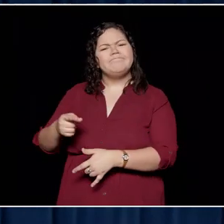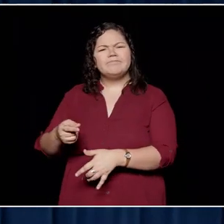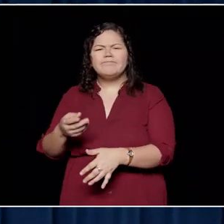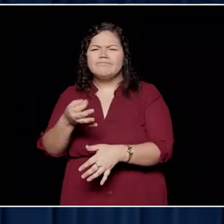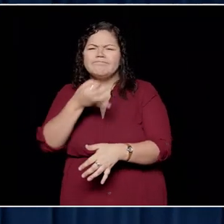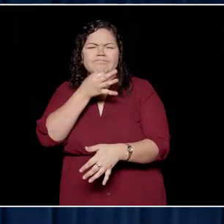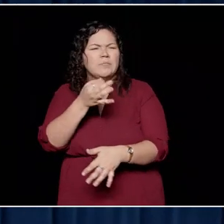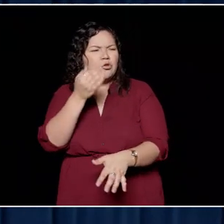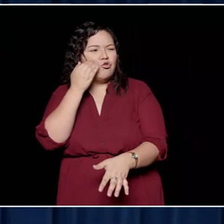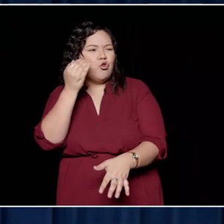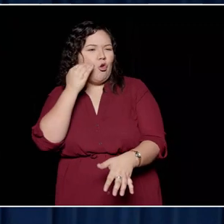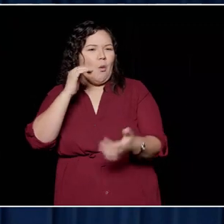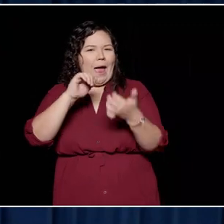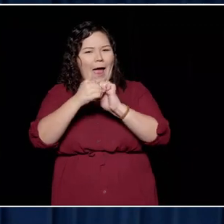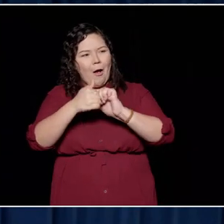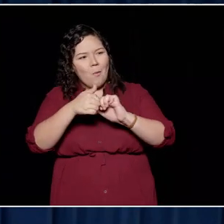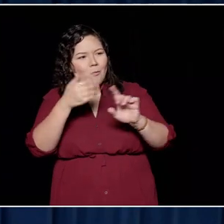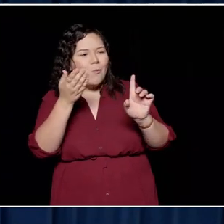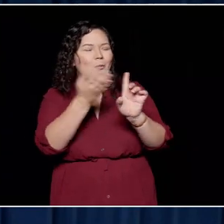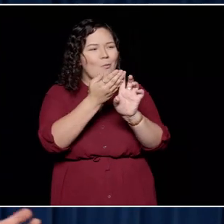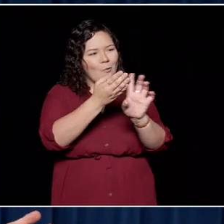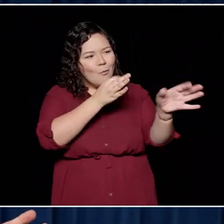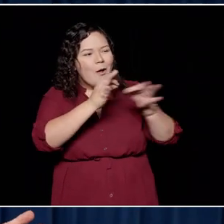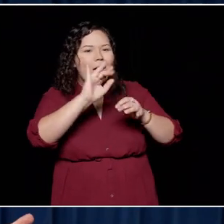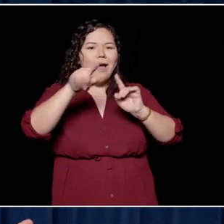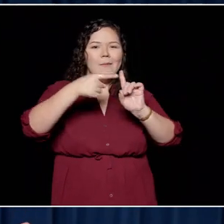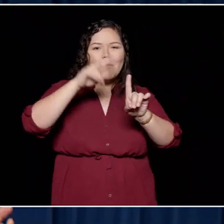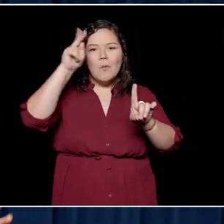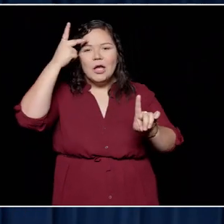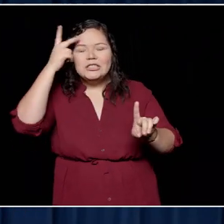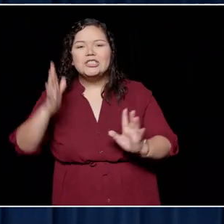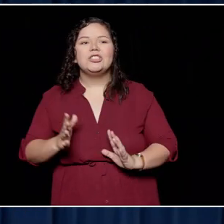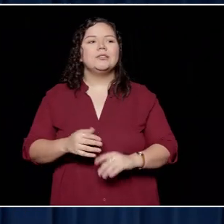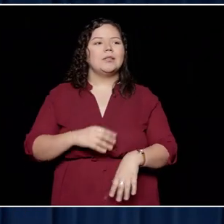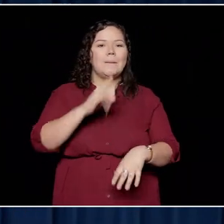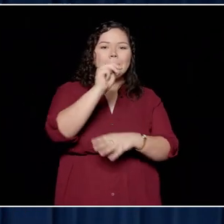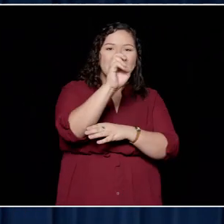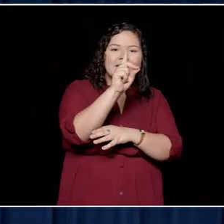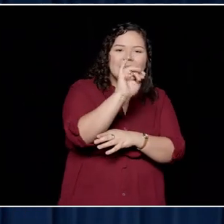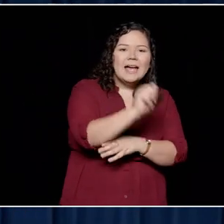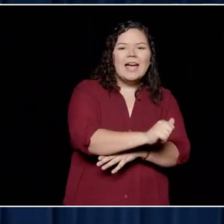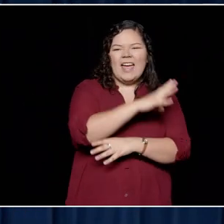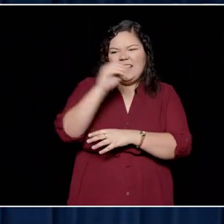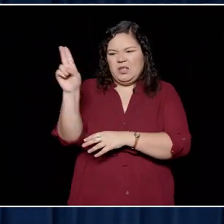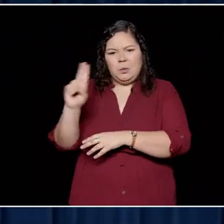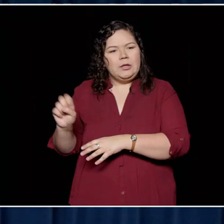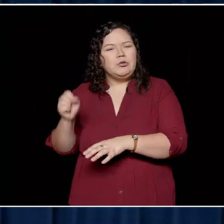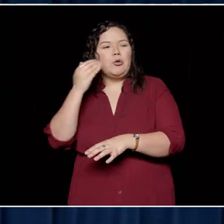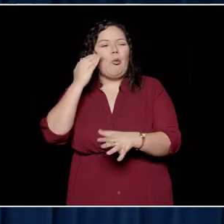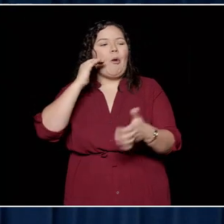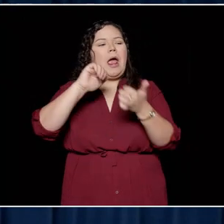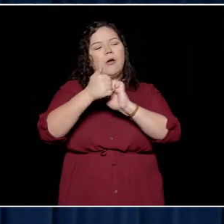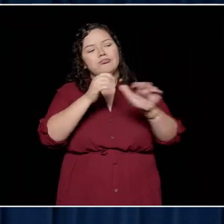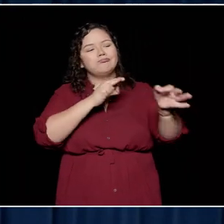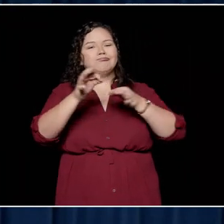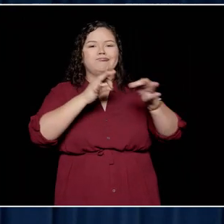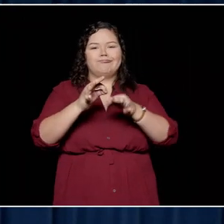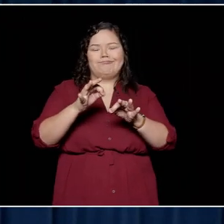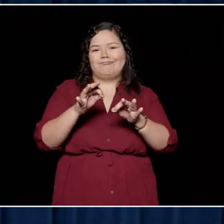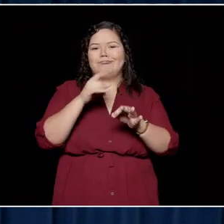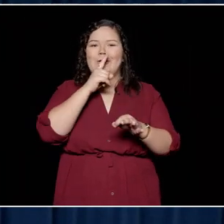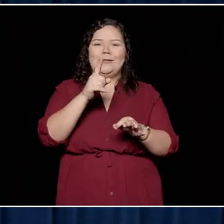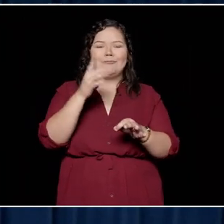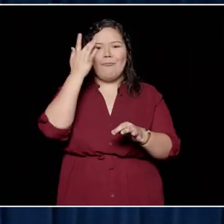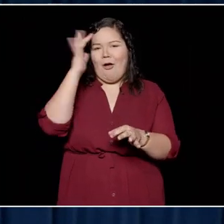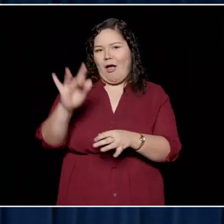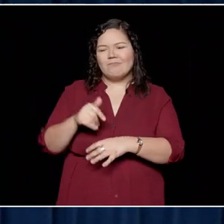Canadians about our politicians, our media, and our neighbor to the south, Rick has made his mark on Canadian culture